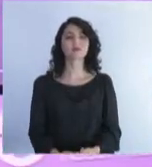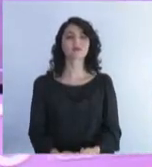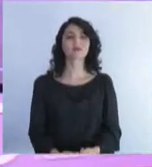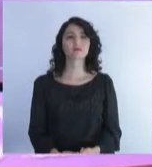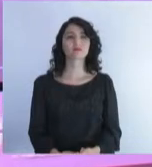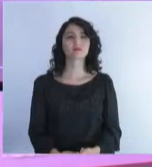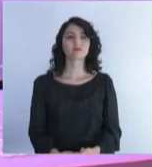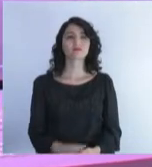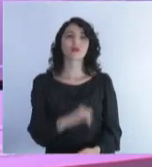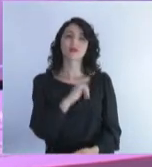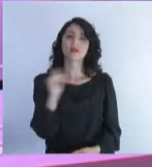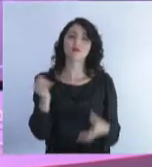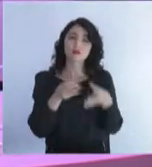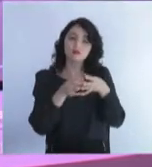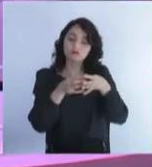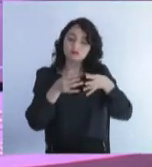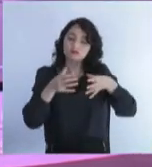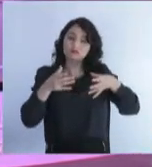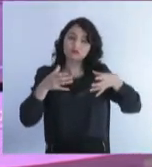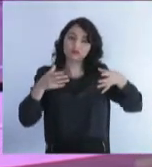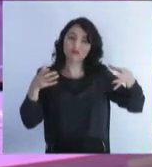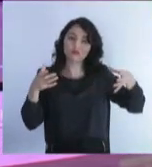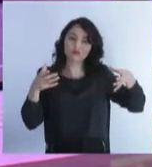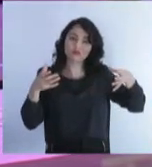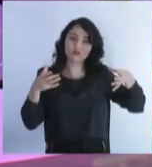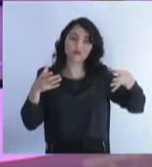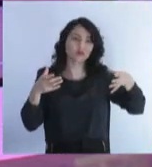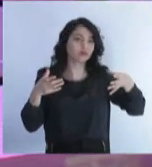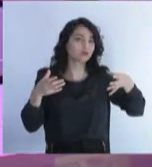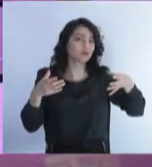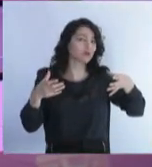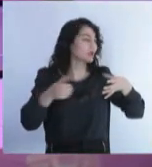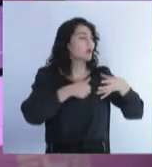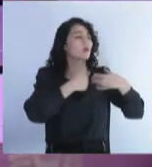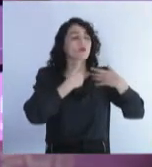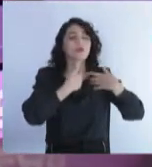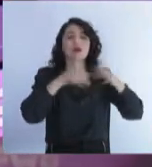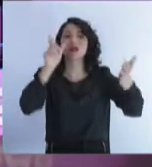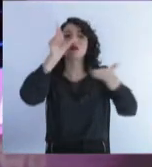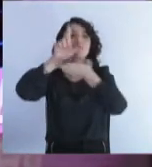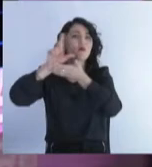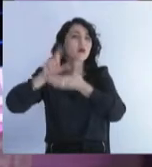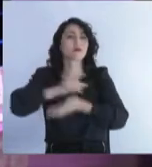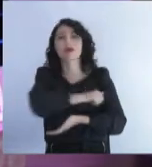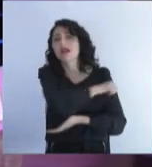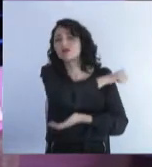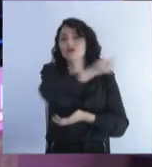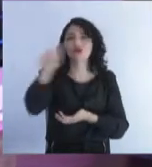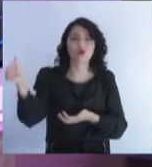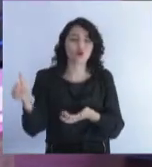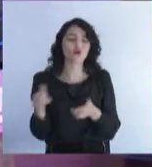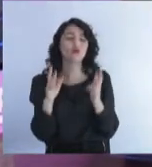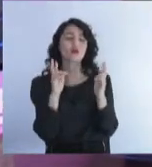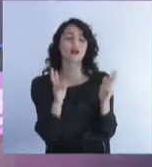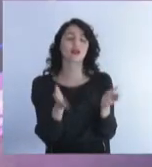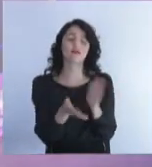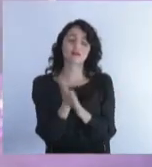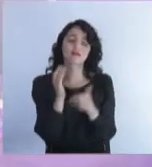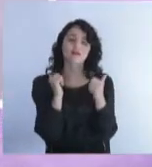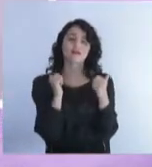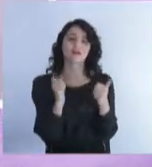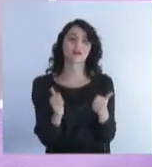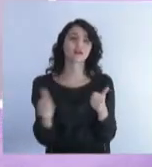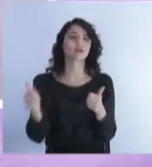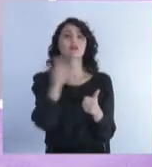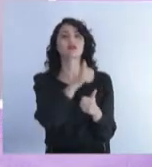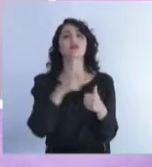And then finally, you can make that wish to everyone everywhere. May you all be safe, happy, healthy.